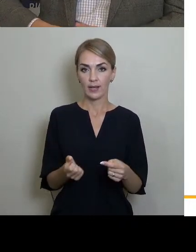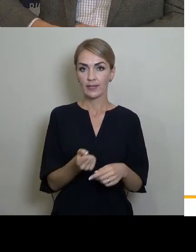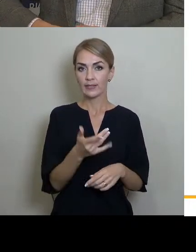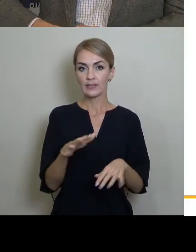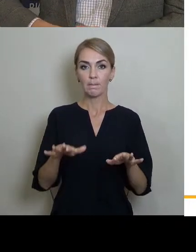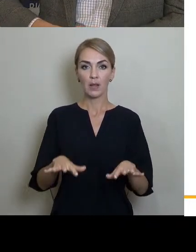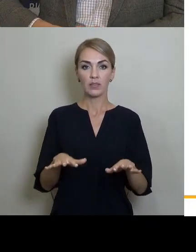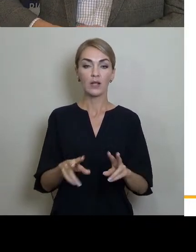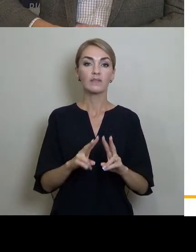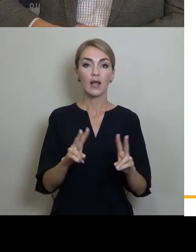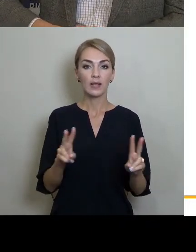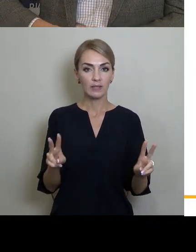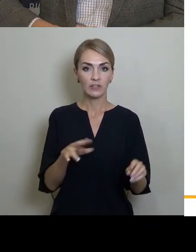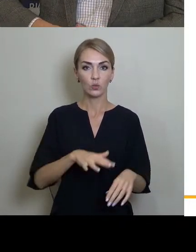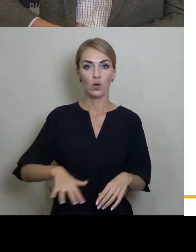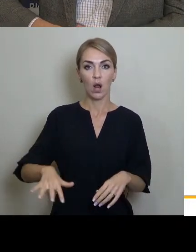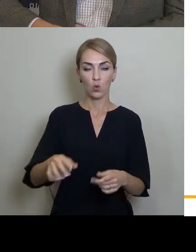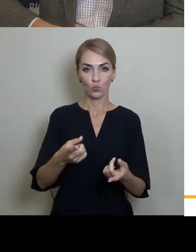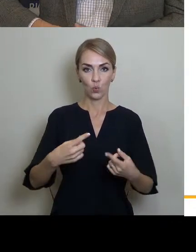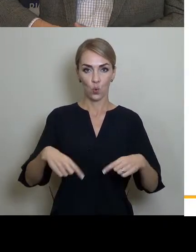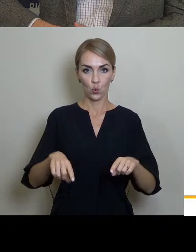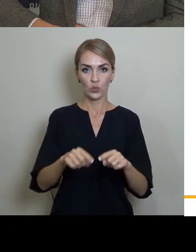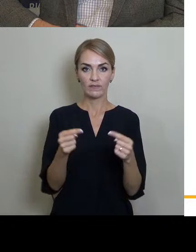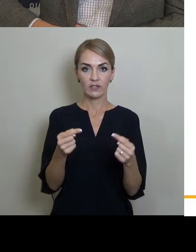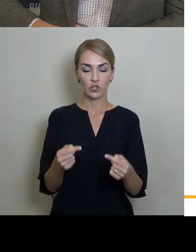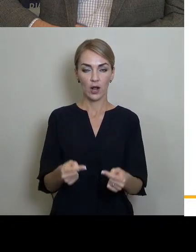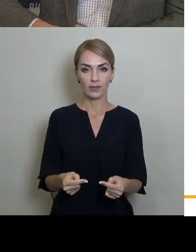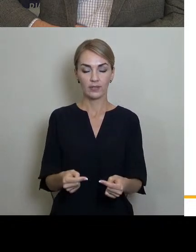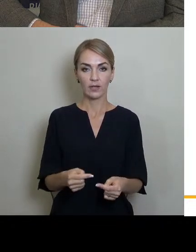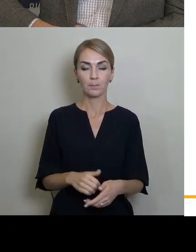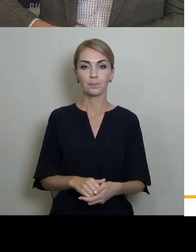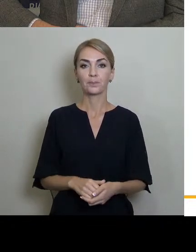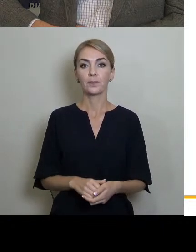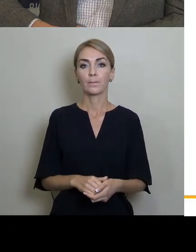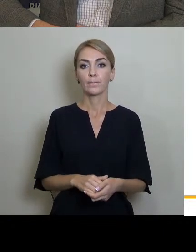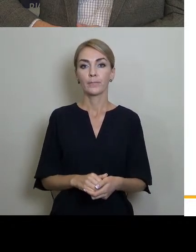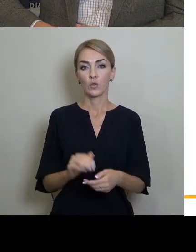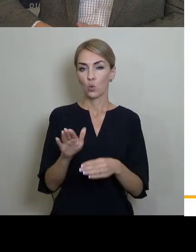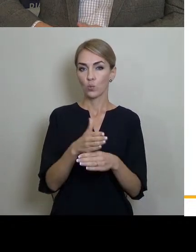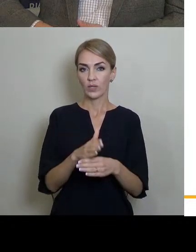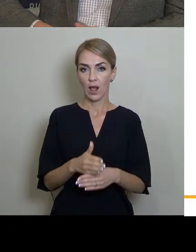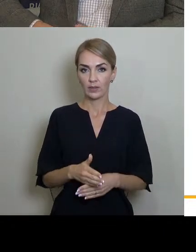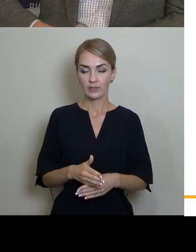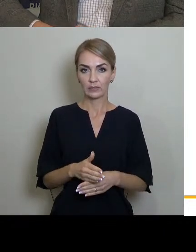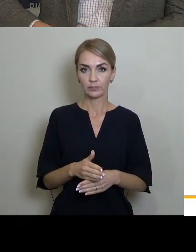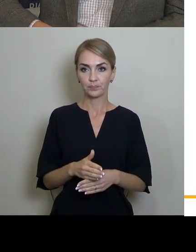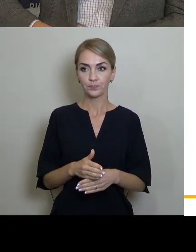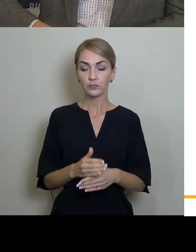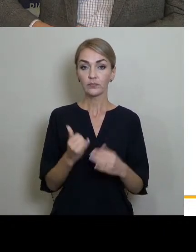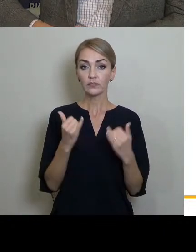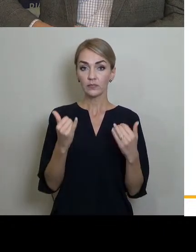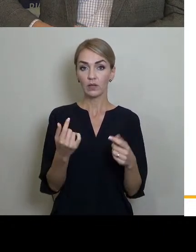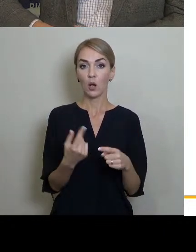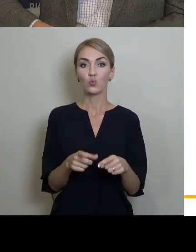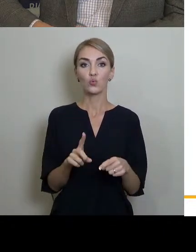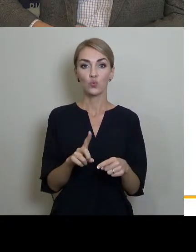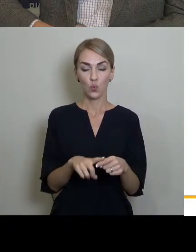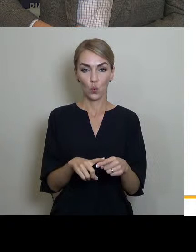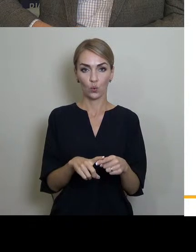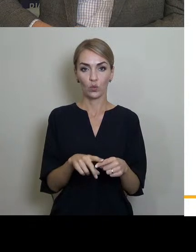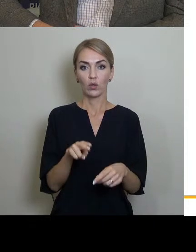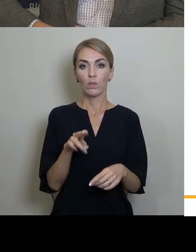How we define the number of mandates for territorial constituency that should be divided. To do